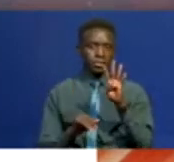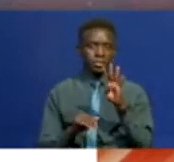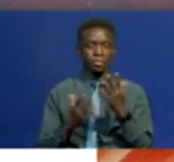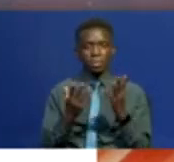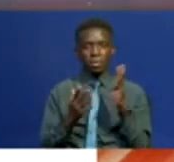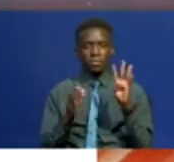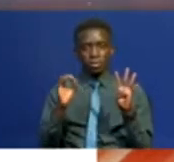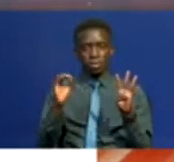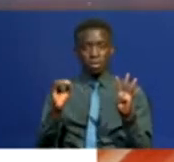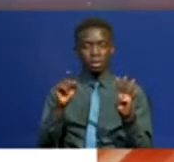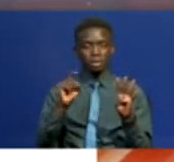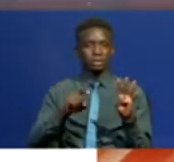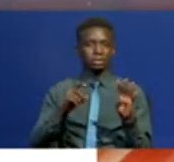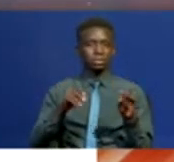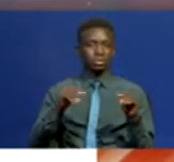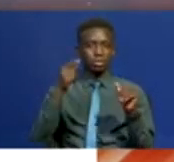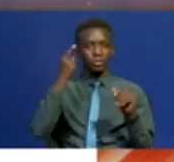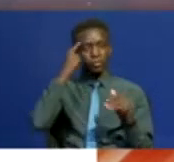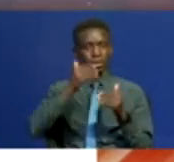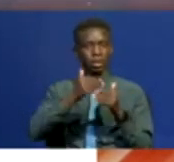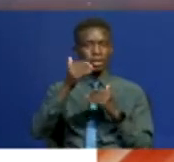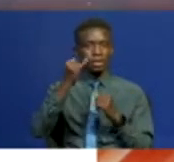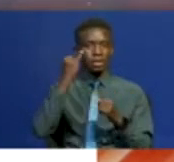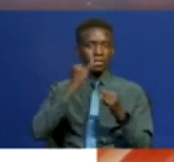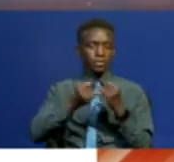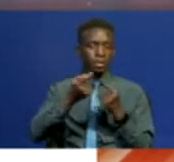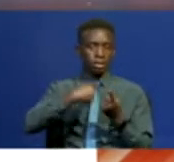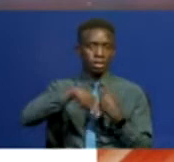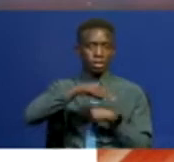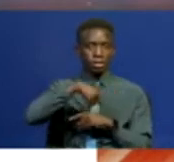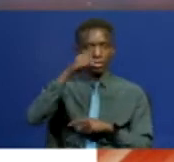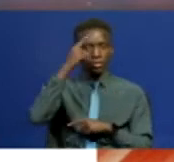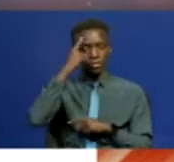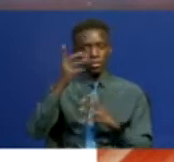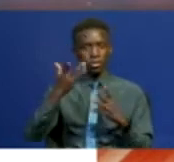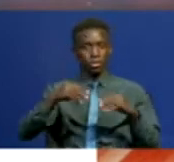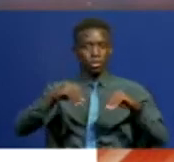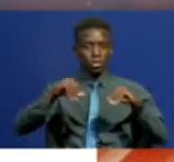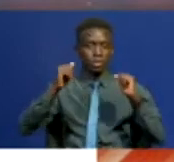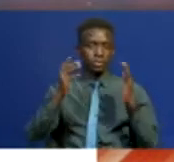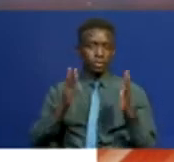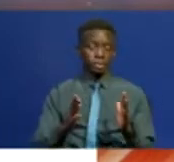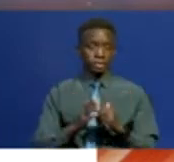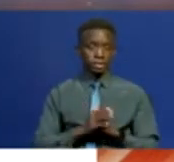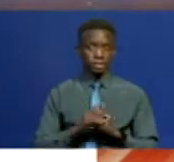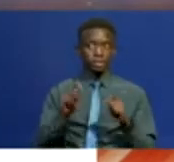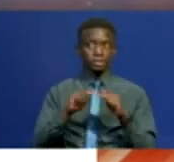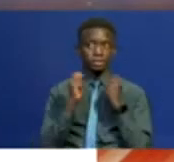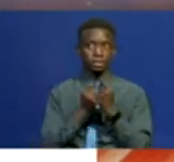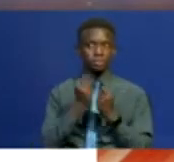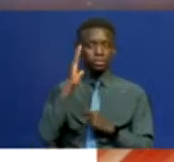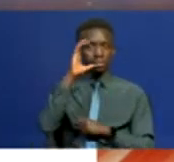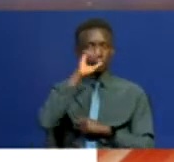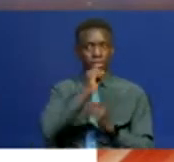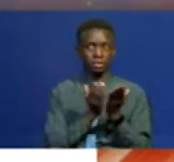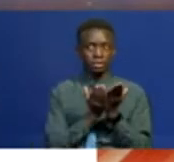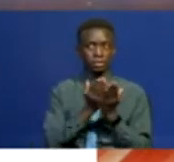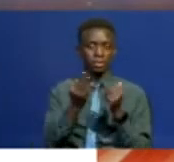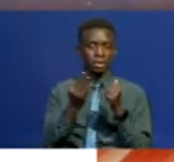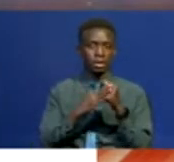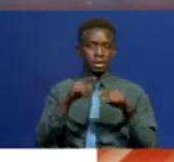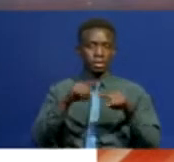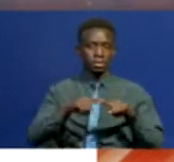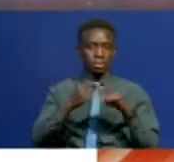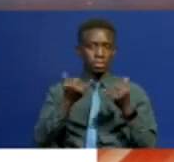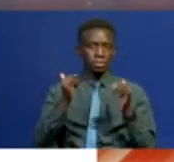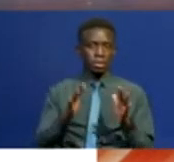4-0 to qualify for the final round of the qualifiers. The team will miss the services of 8 dependable